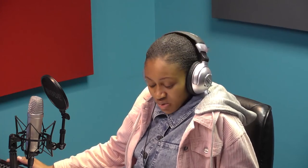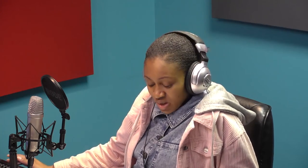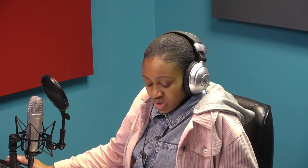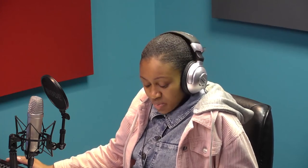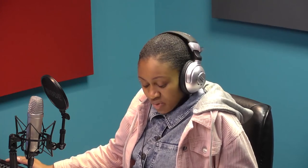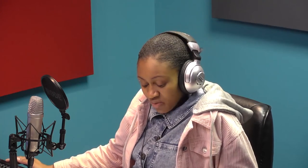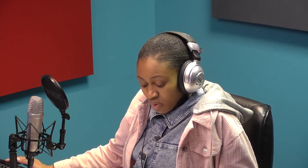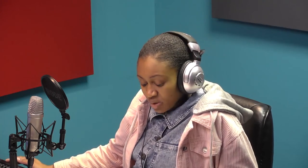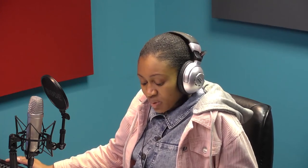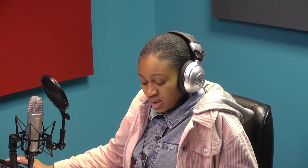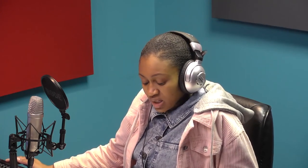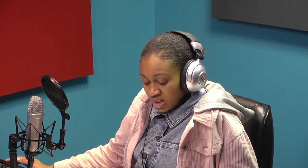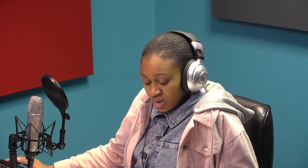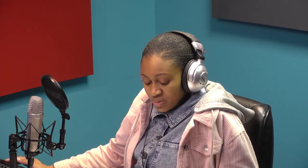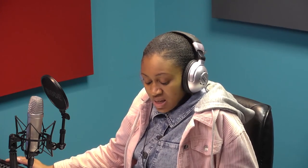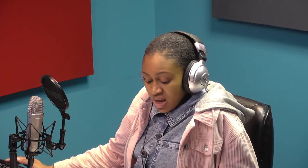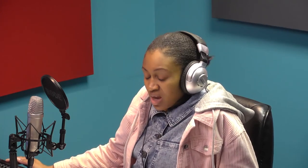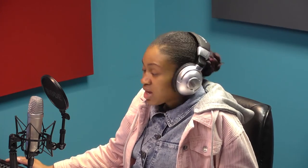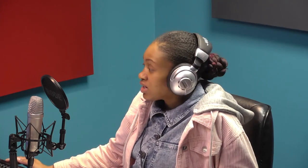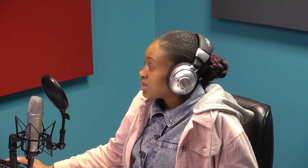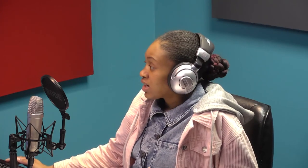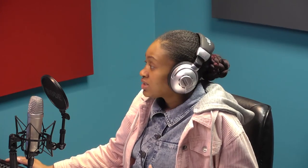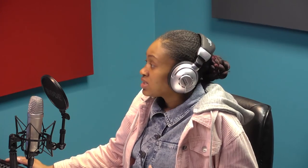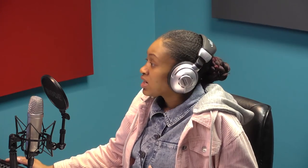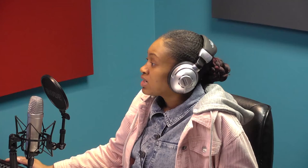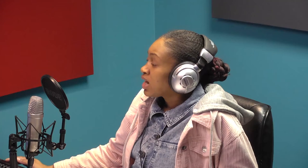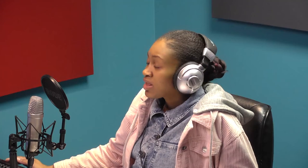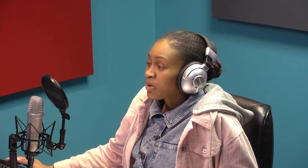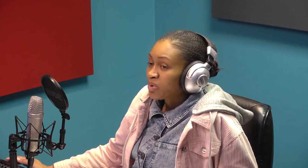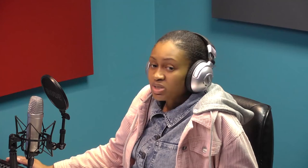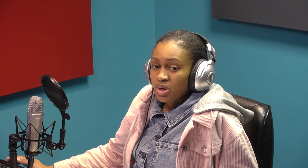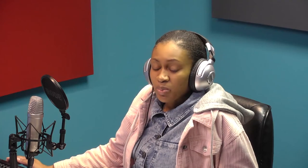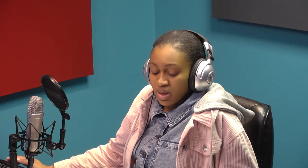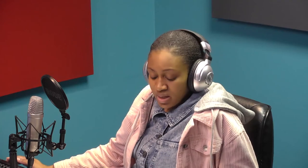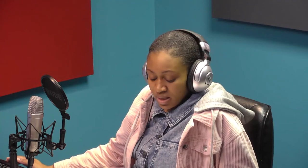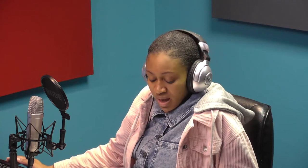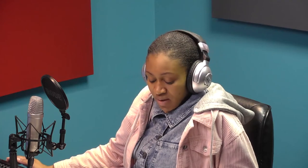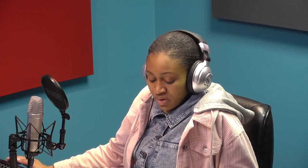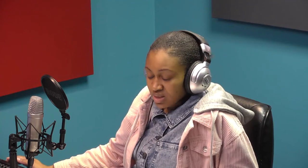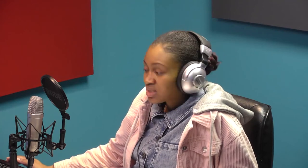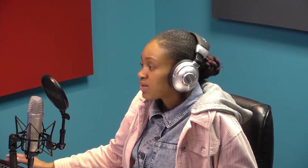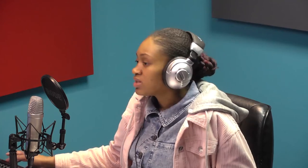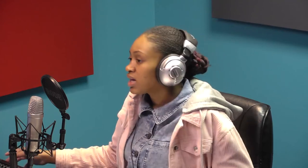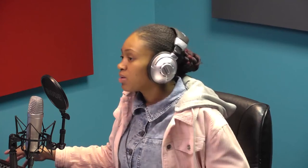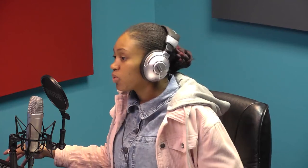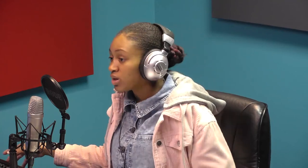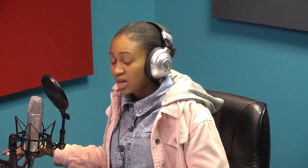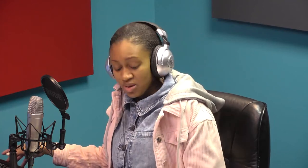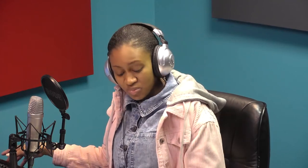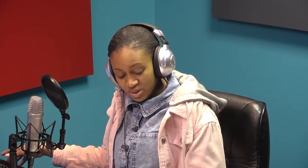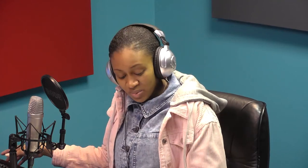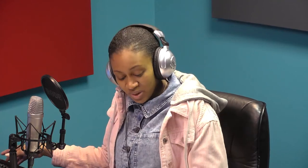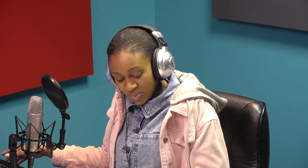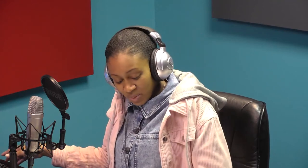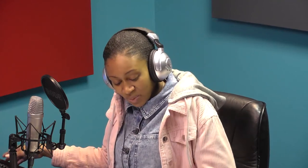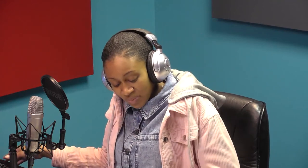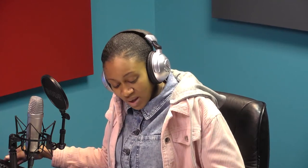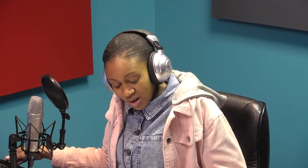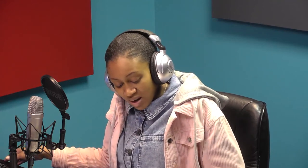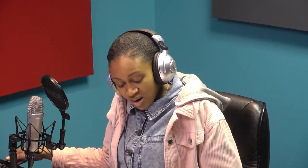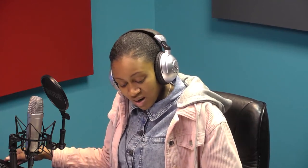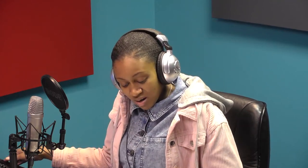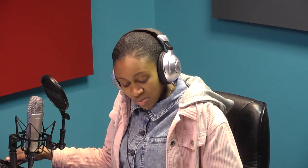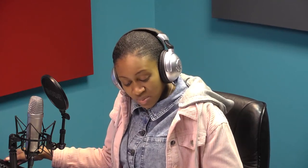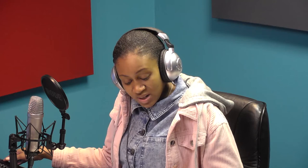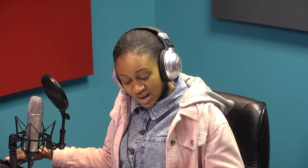largest generation before the millenniums. And in 1999, they reached their peak having 78.8 million people.